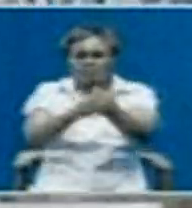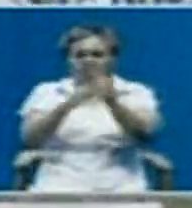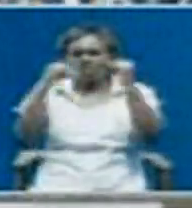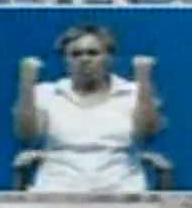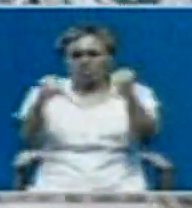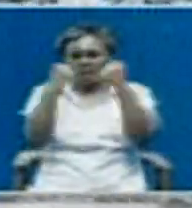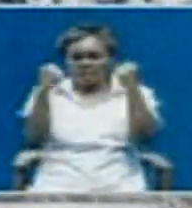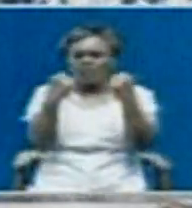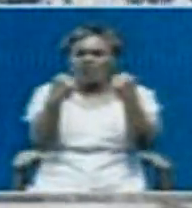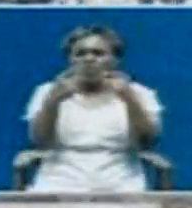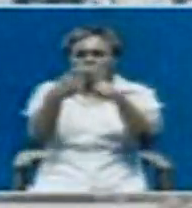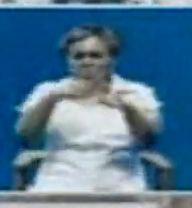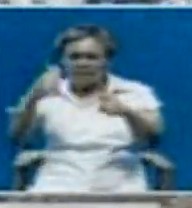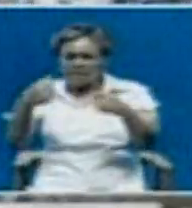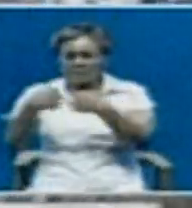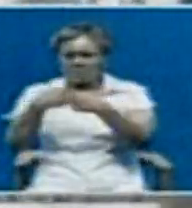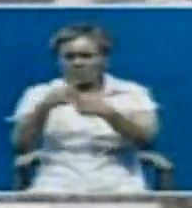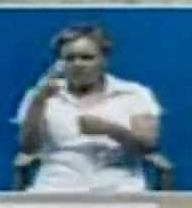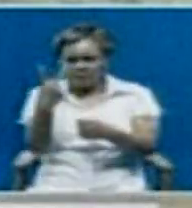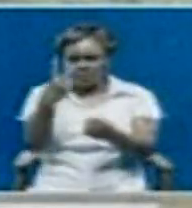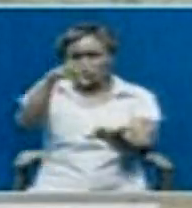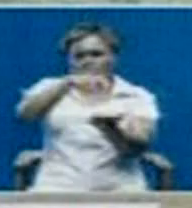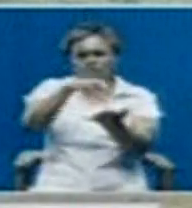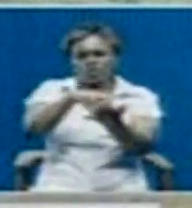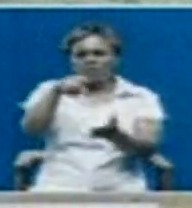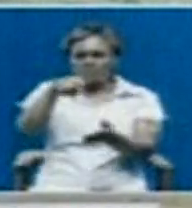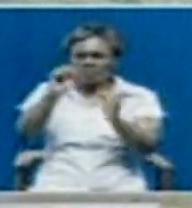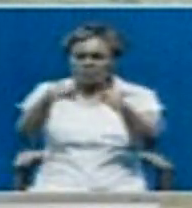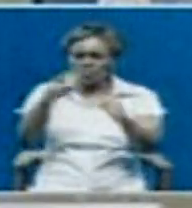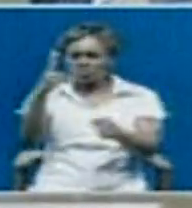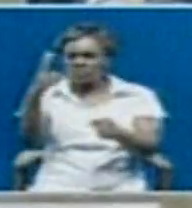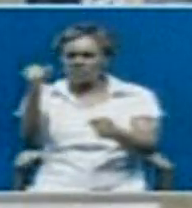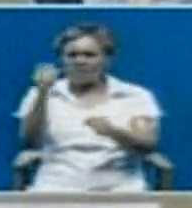challenge from Irene Chebet, who settled for second. Chemgetich clocked a time of